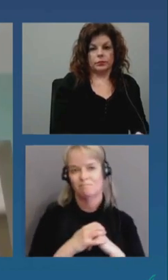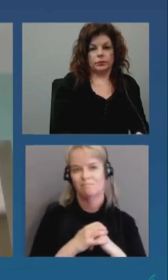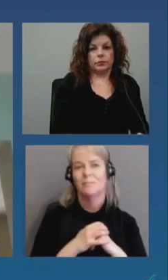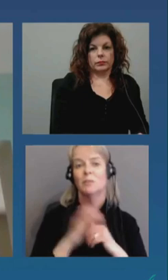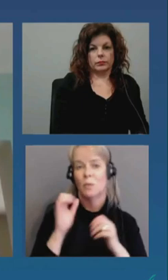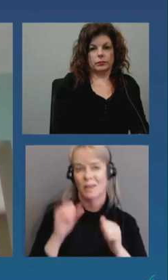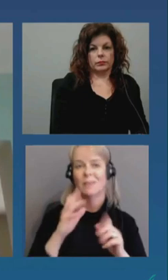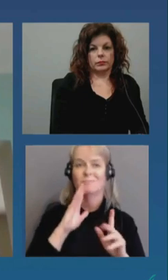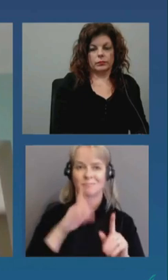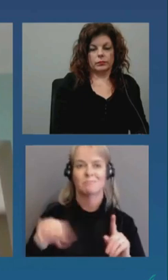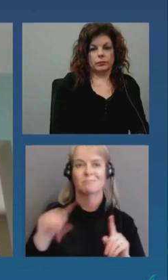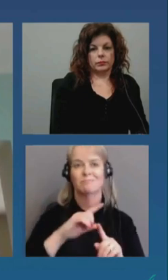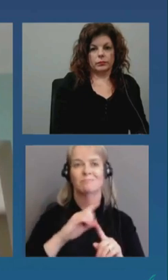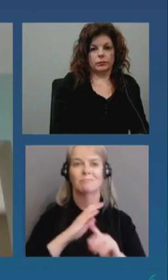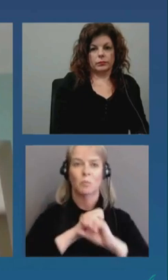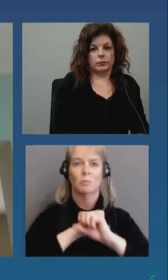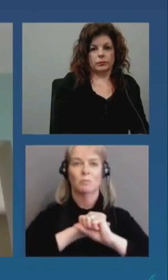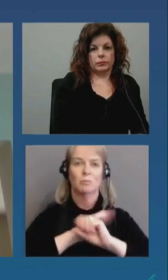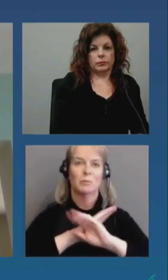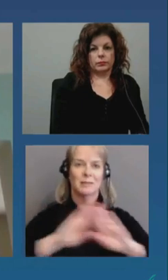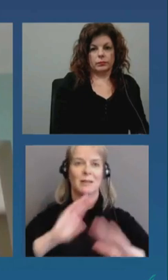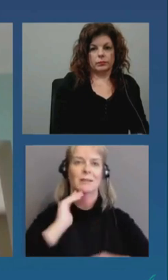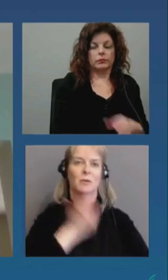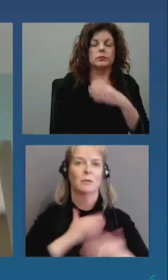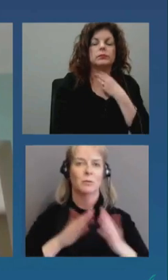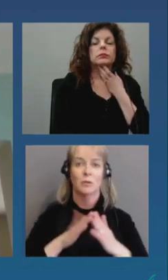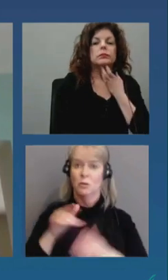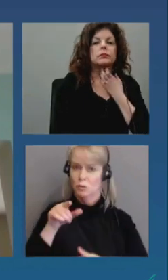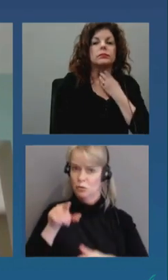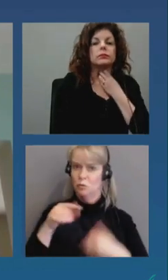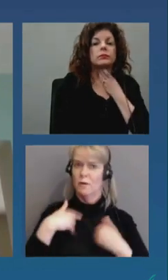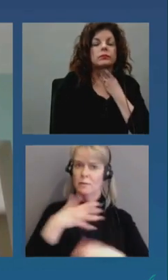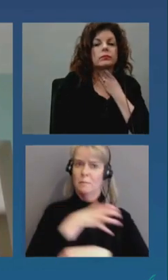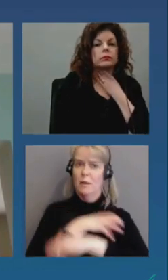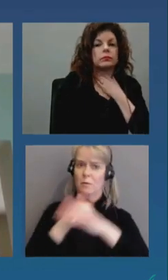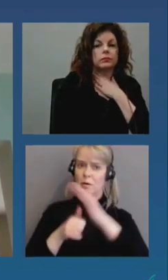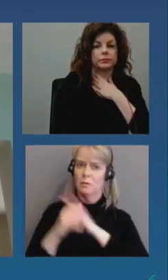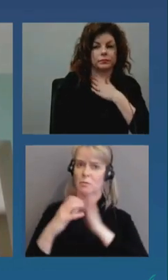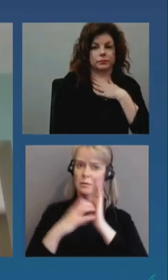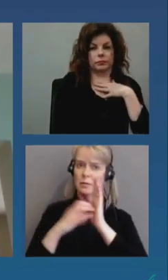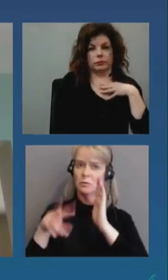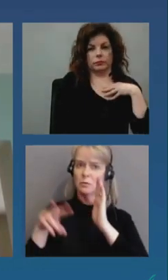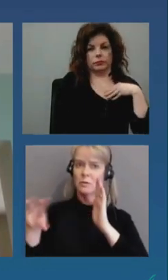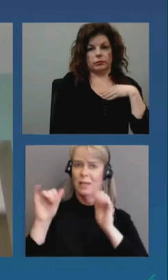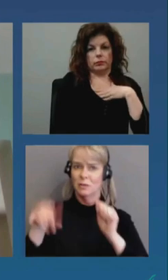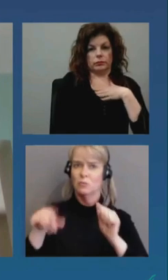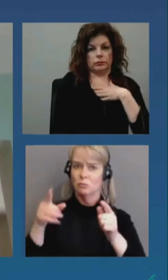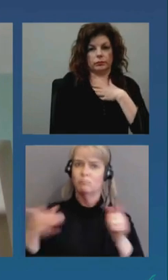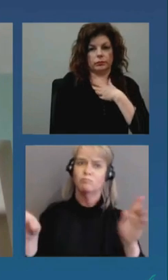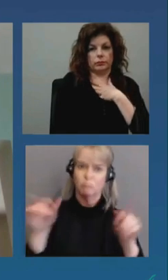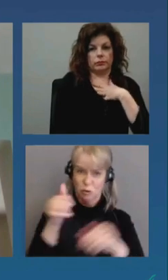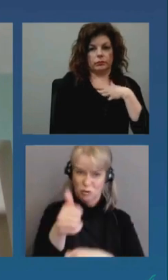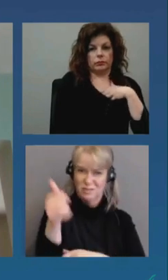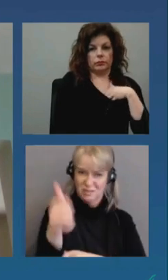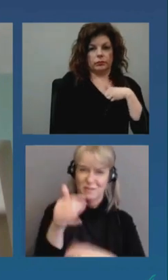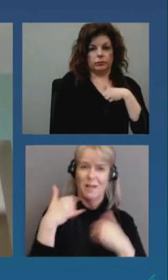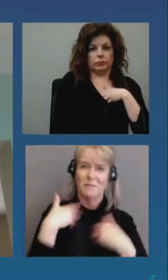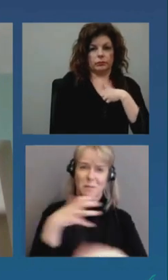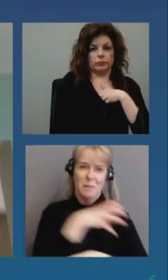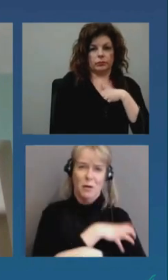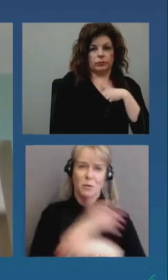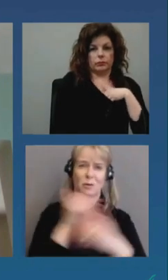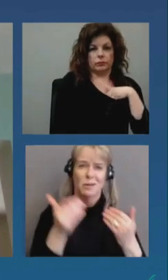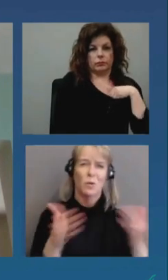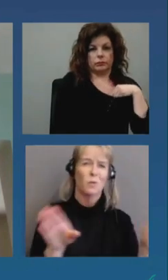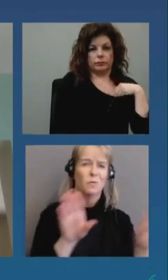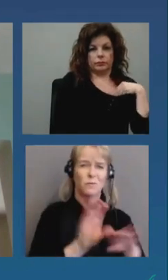do you have the power to implement a section 22 order to shut down all non-essential businesses or would you like the province to do